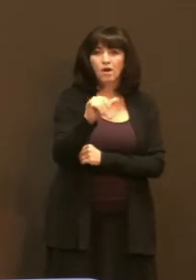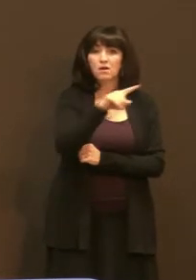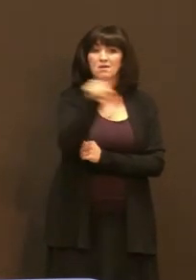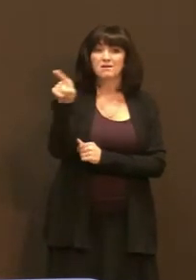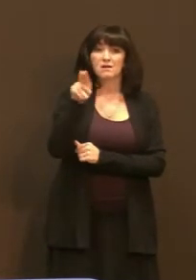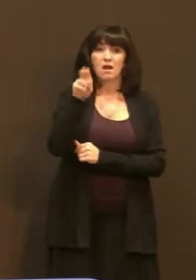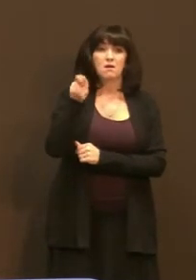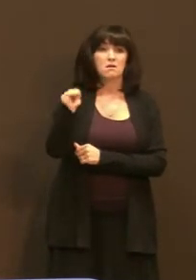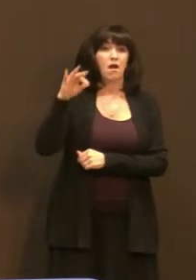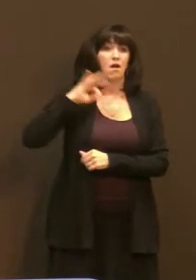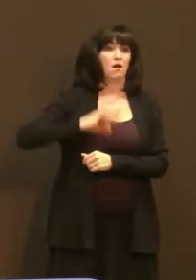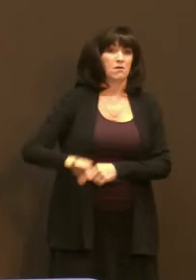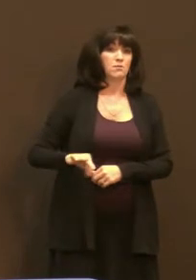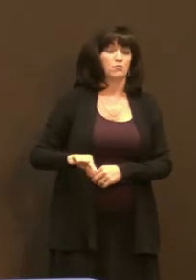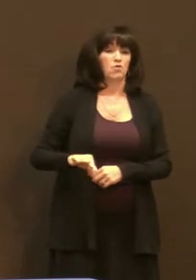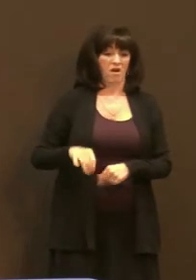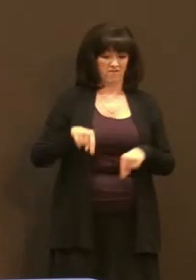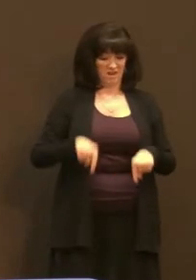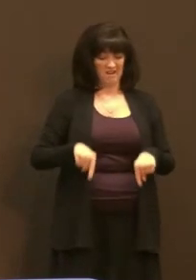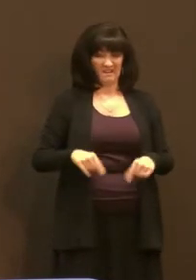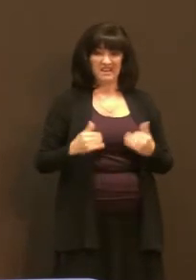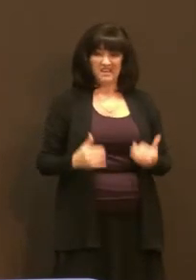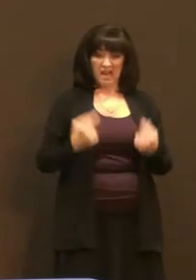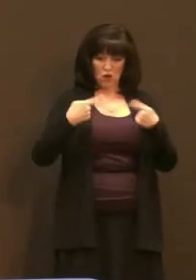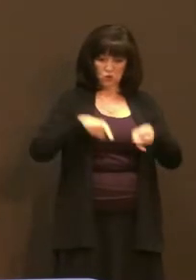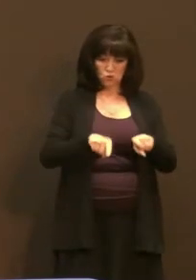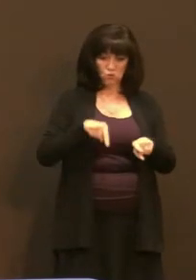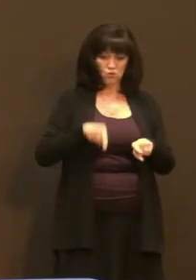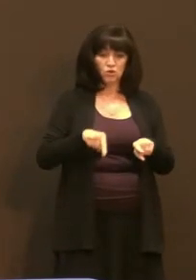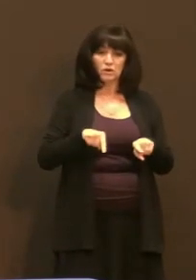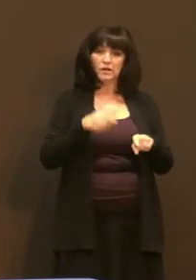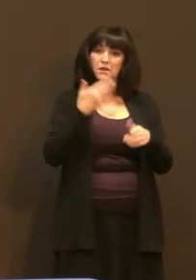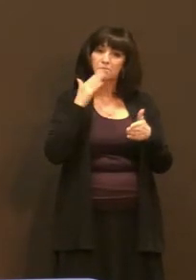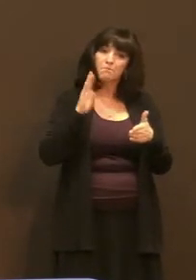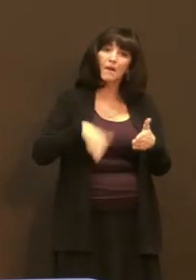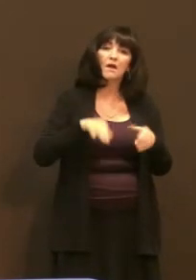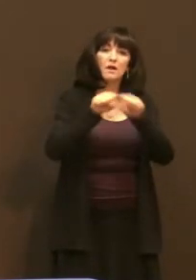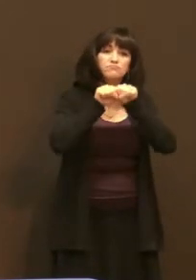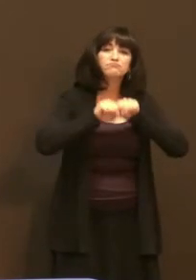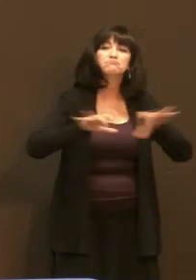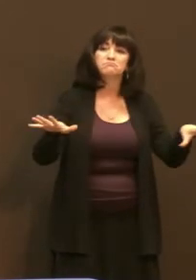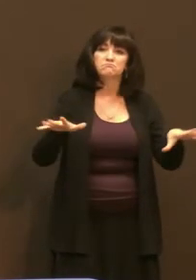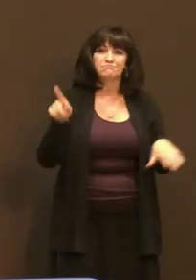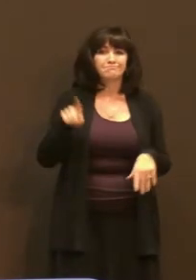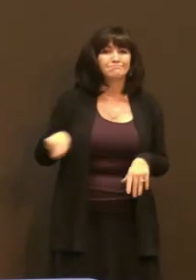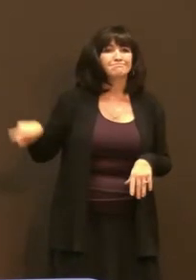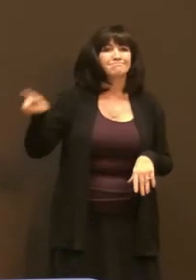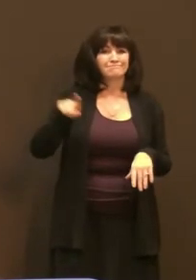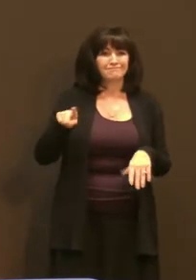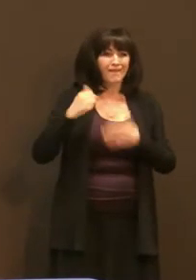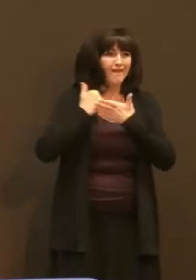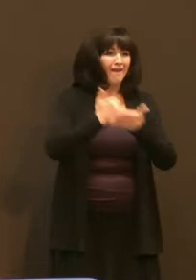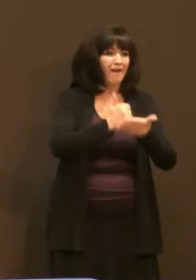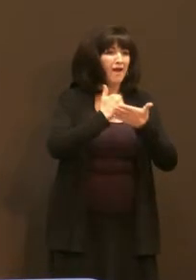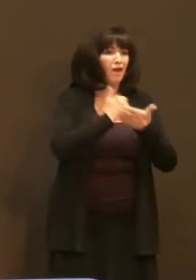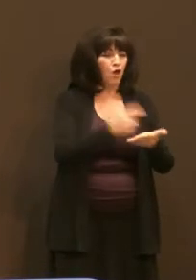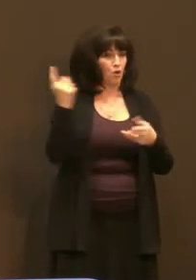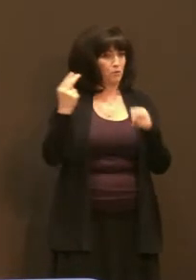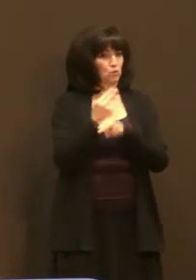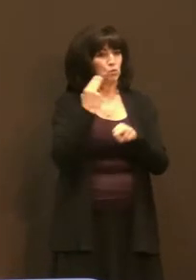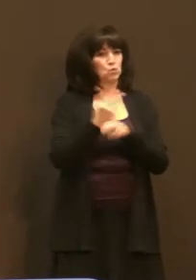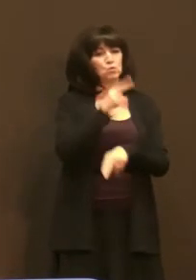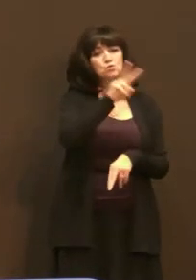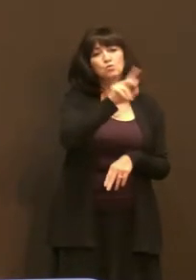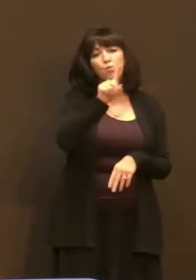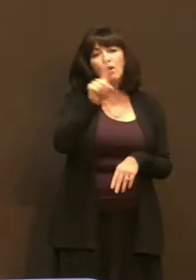really expand their mission in this time of need. United Way, again, last week we announced that they utilized their 211 system to be their first line of